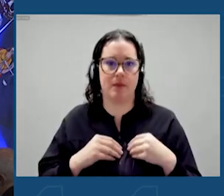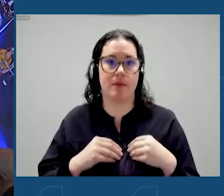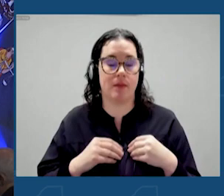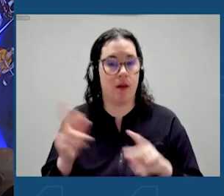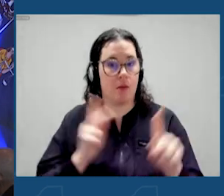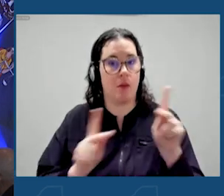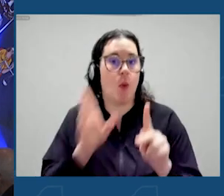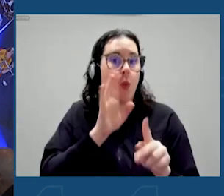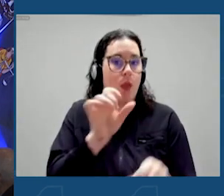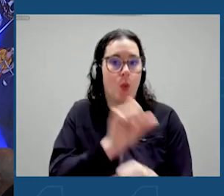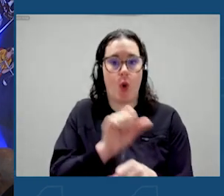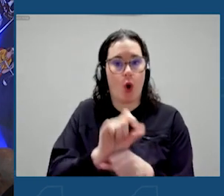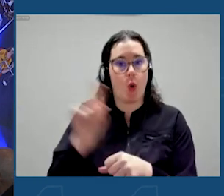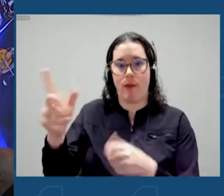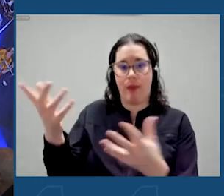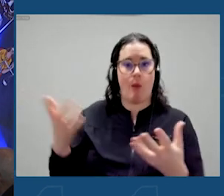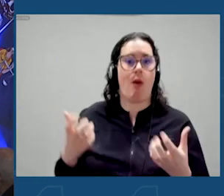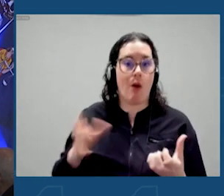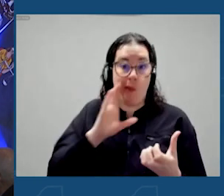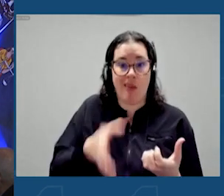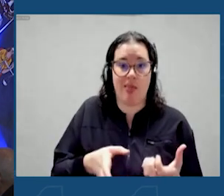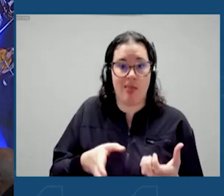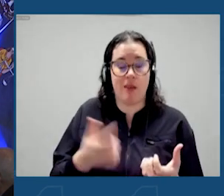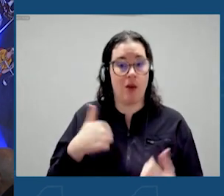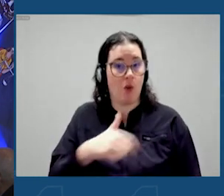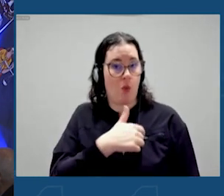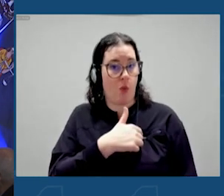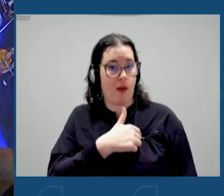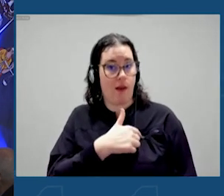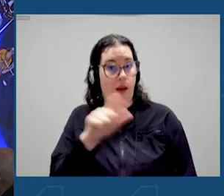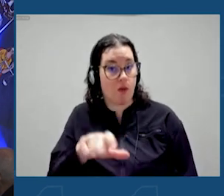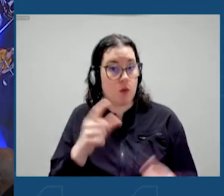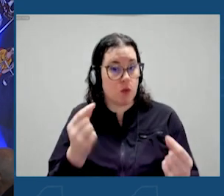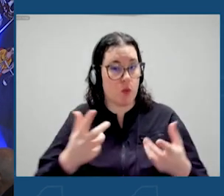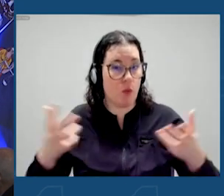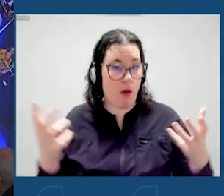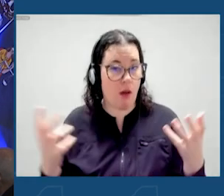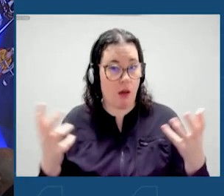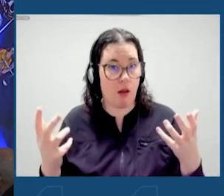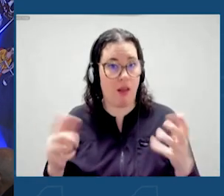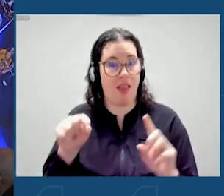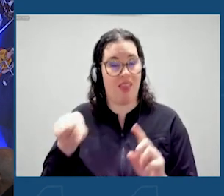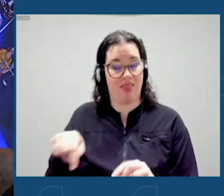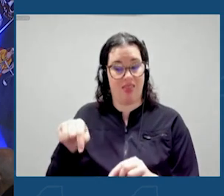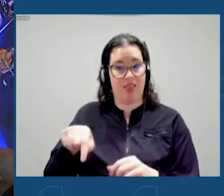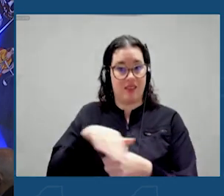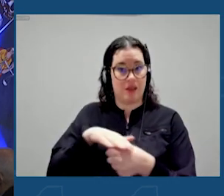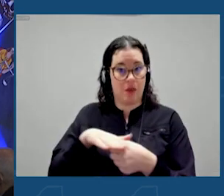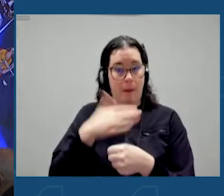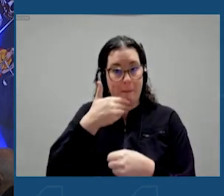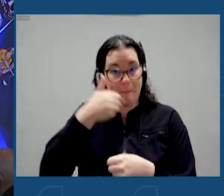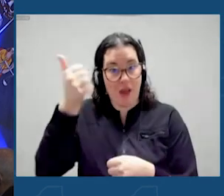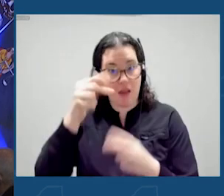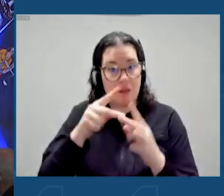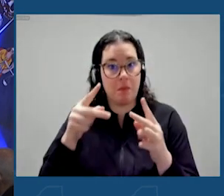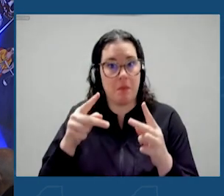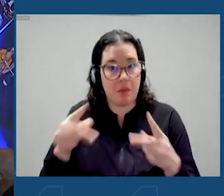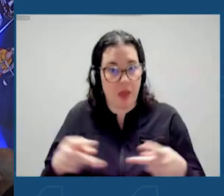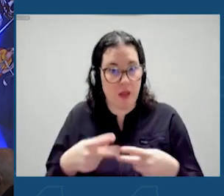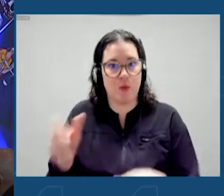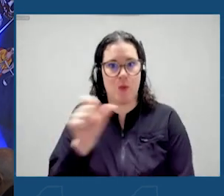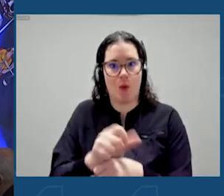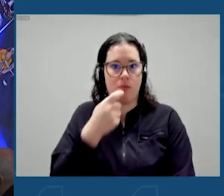to work where they're going to work, and what we need to do is make it this place the best place to work,